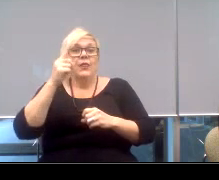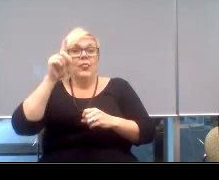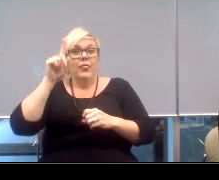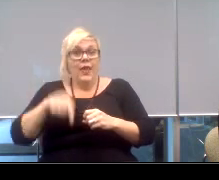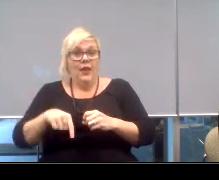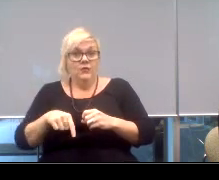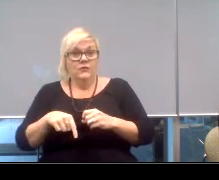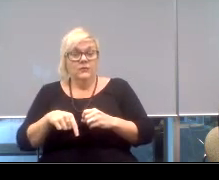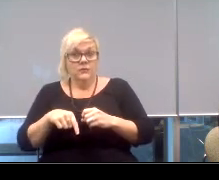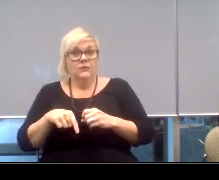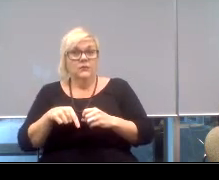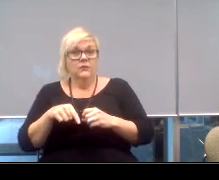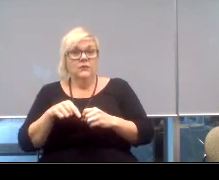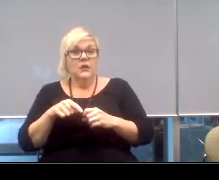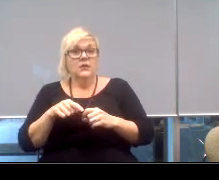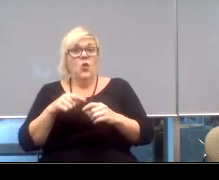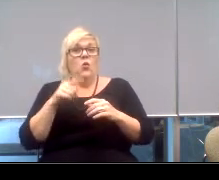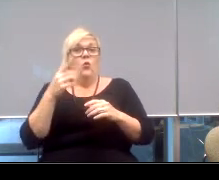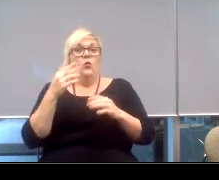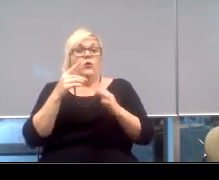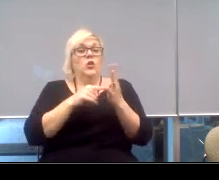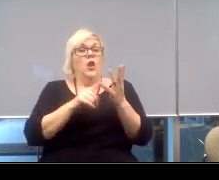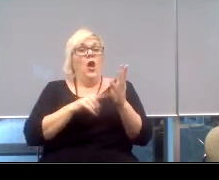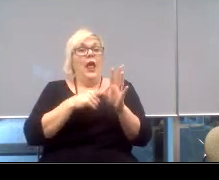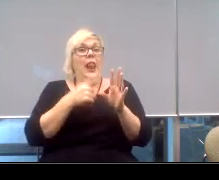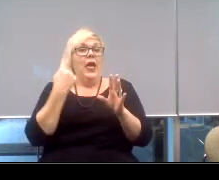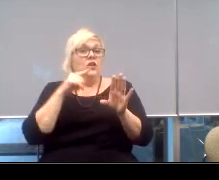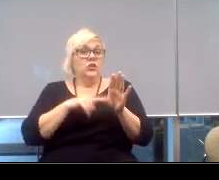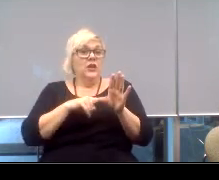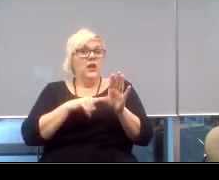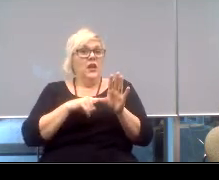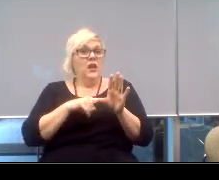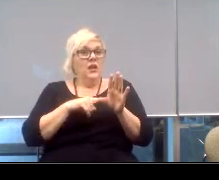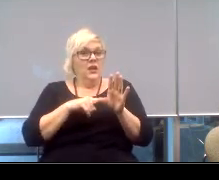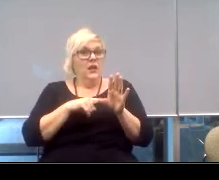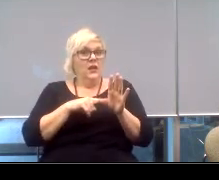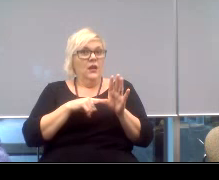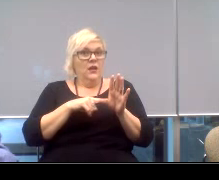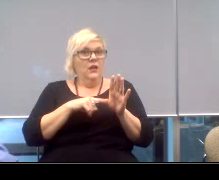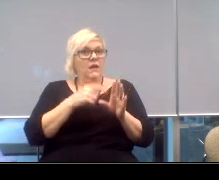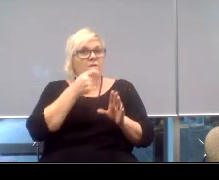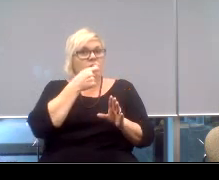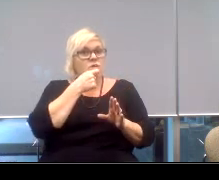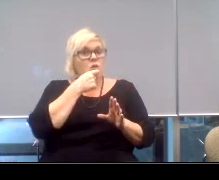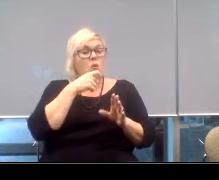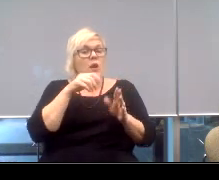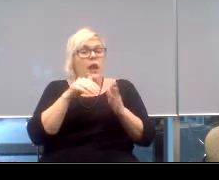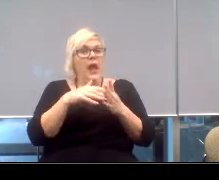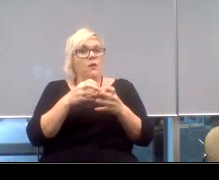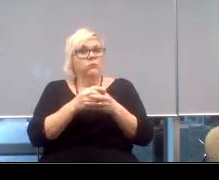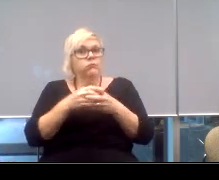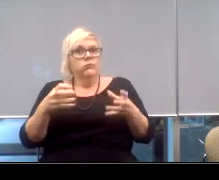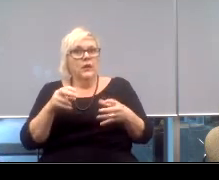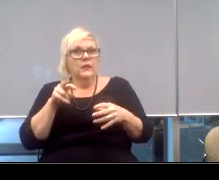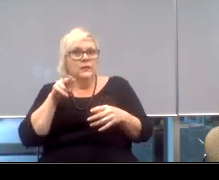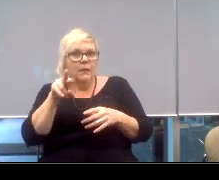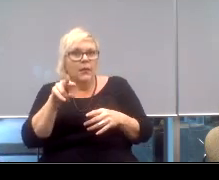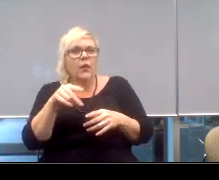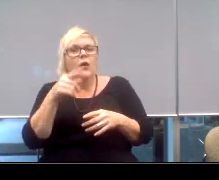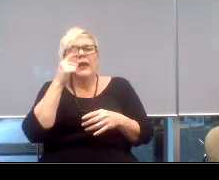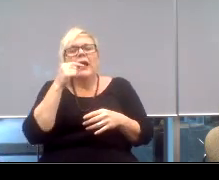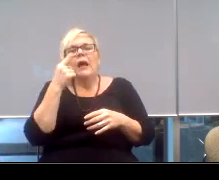of that of those that were there in July of last year. And these reports are available on the NDIS website if you want to go